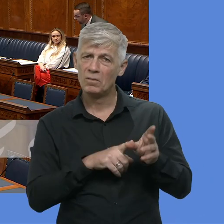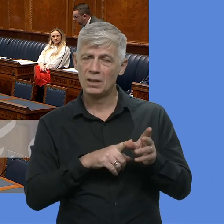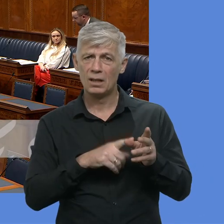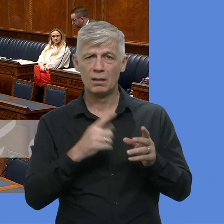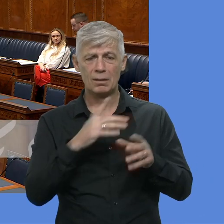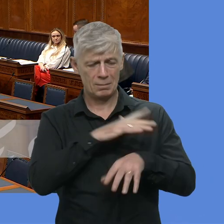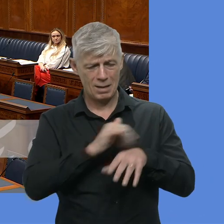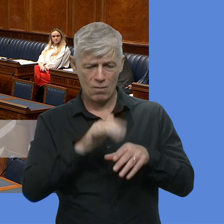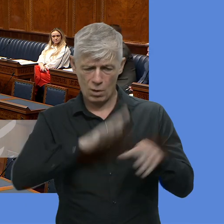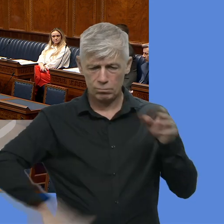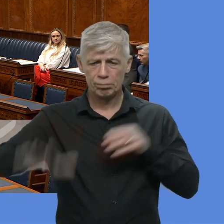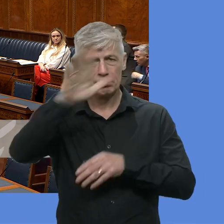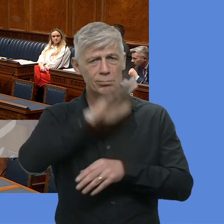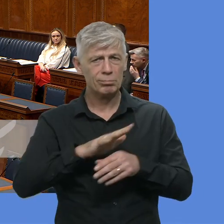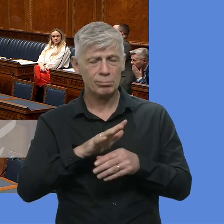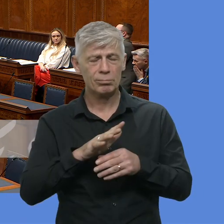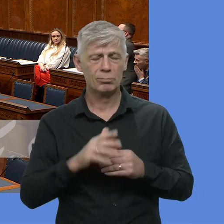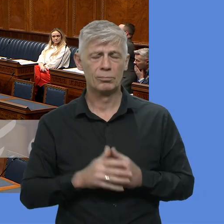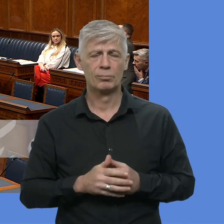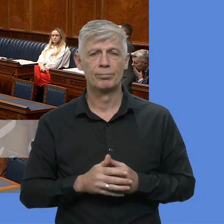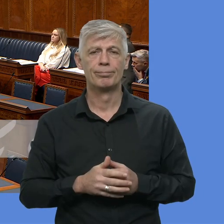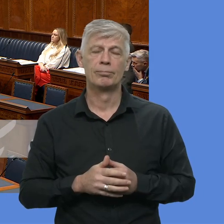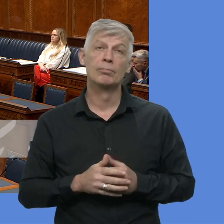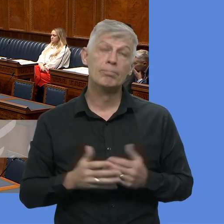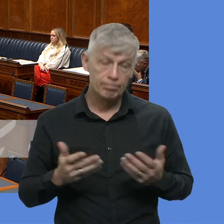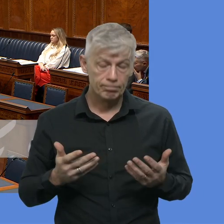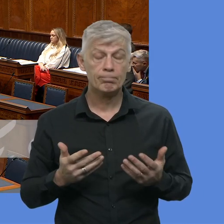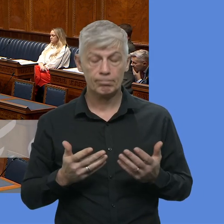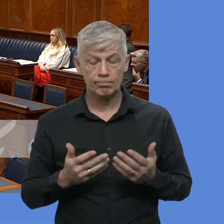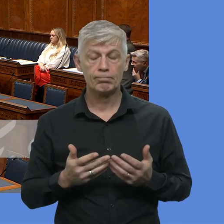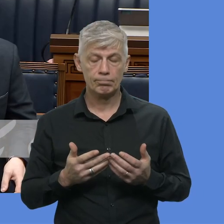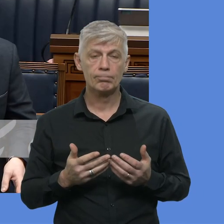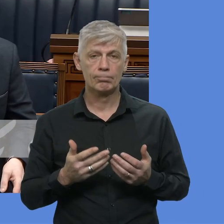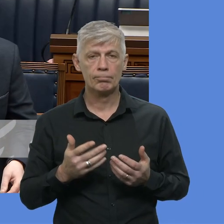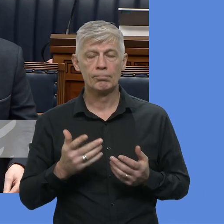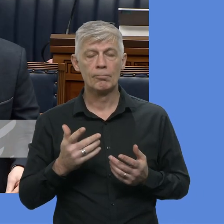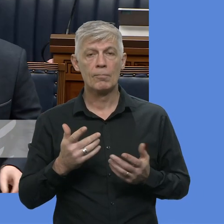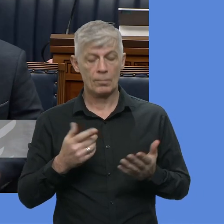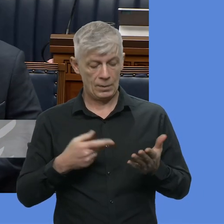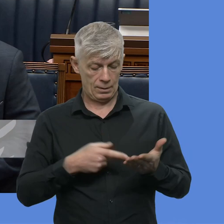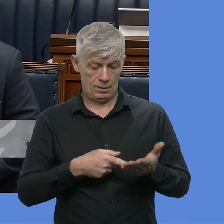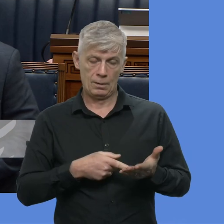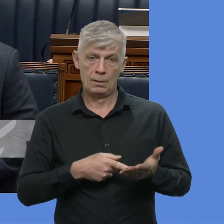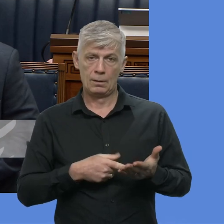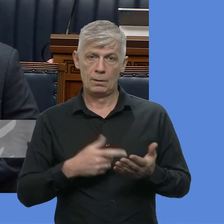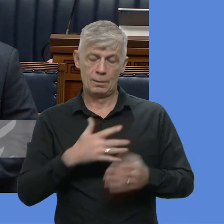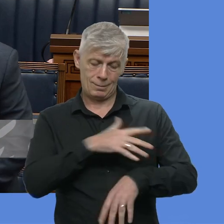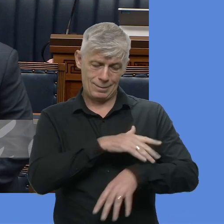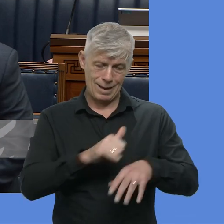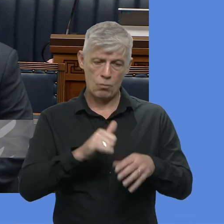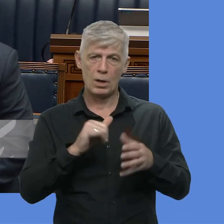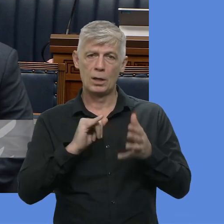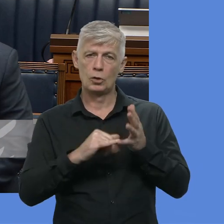Council area? Minister. Yes, Mr. Speaker, I can. In Londonderry and